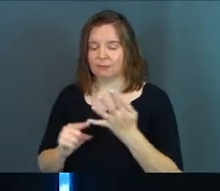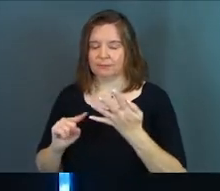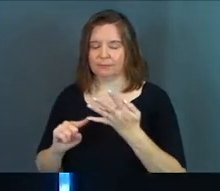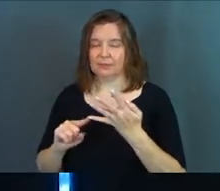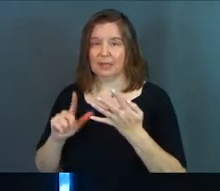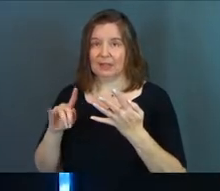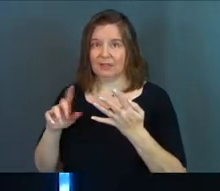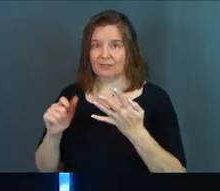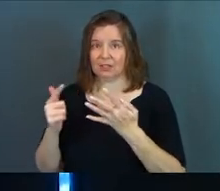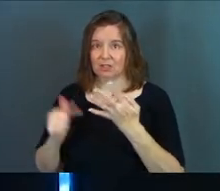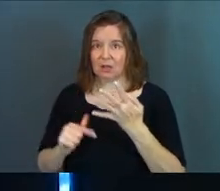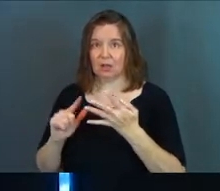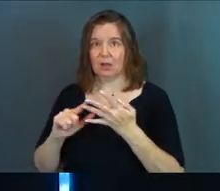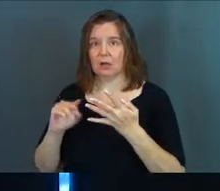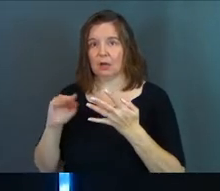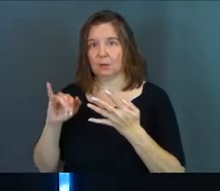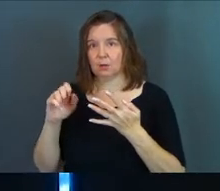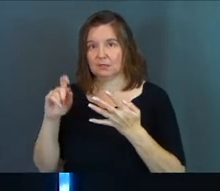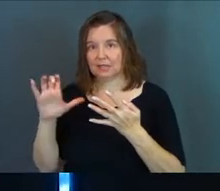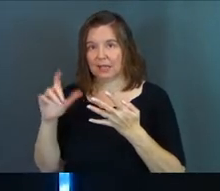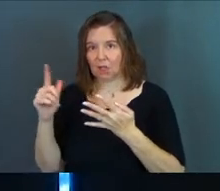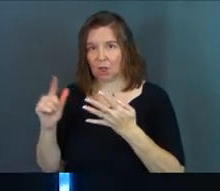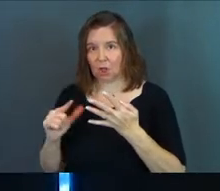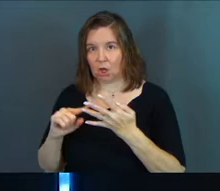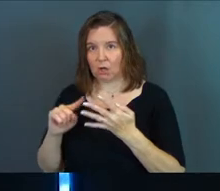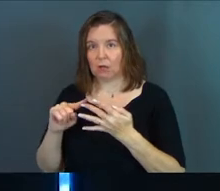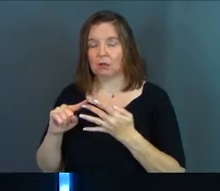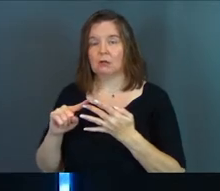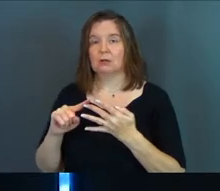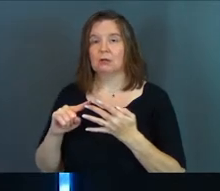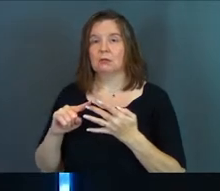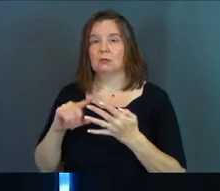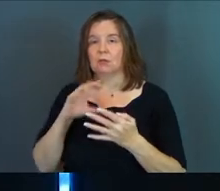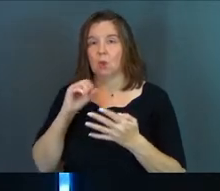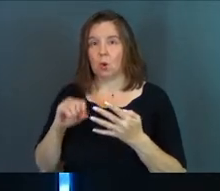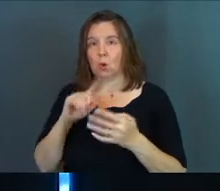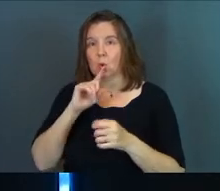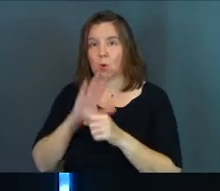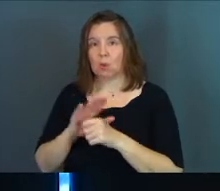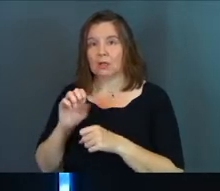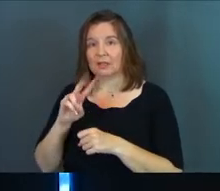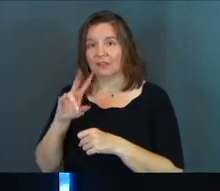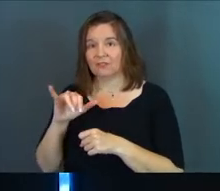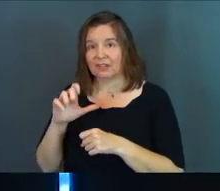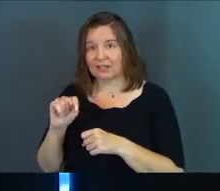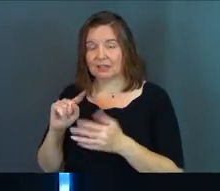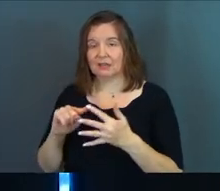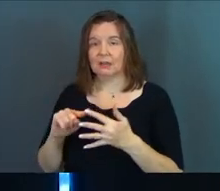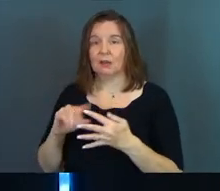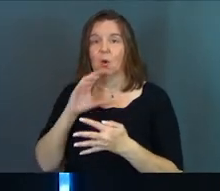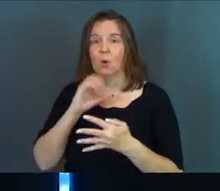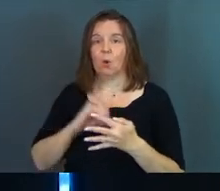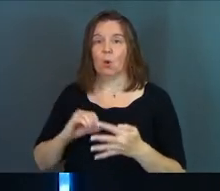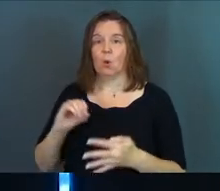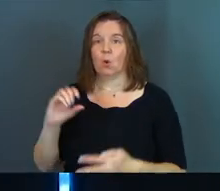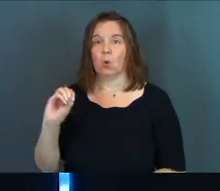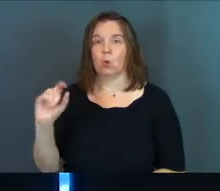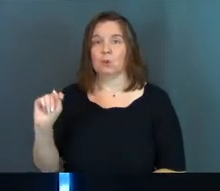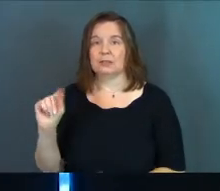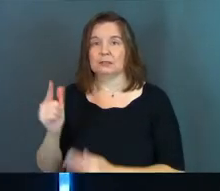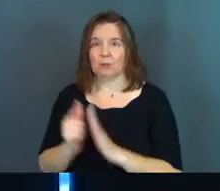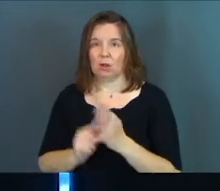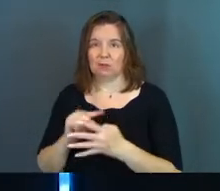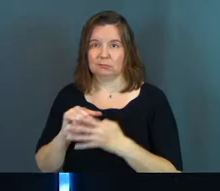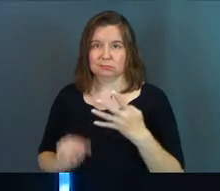Covenant, or the Old Testament law. It can be, it's got quite a few different names, but it's referring to this Old Covenant, this old law that God gave to his